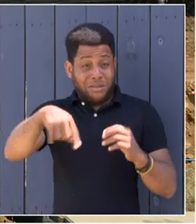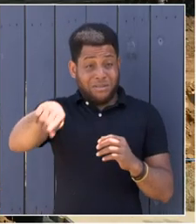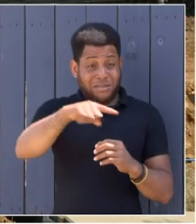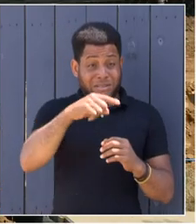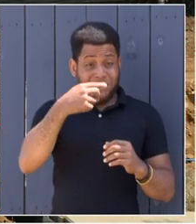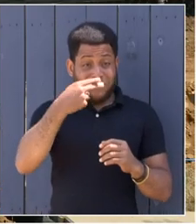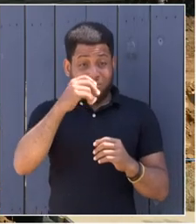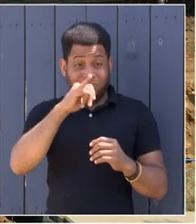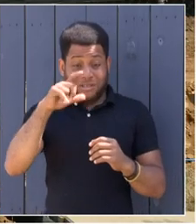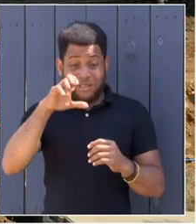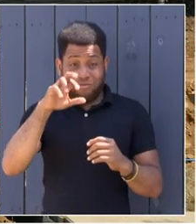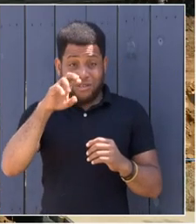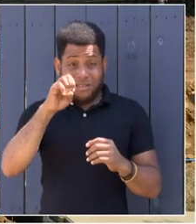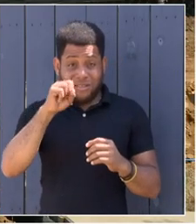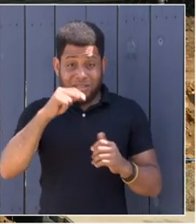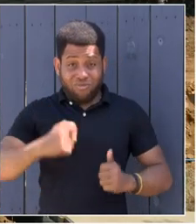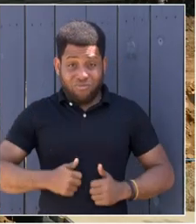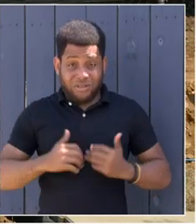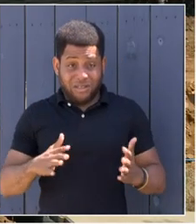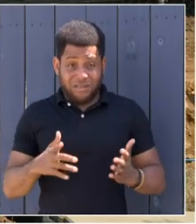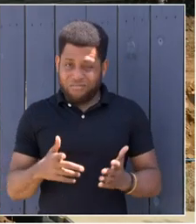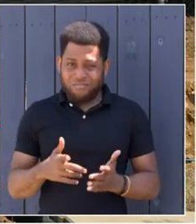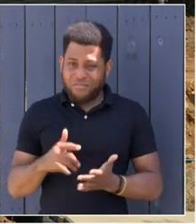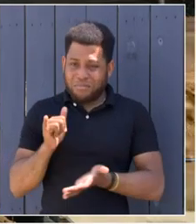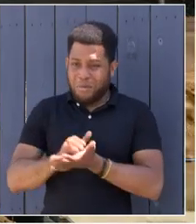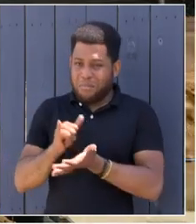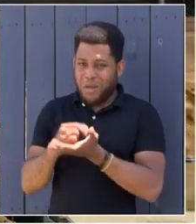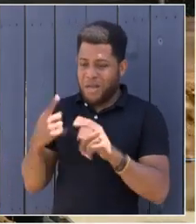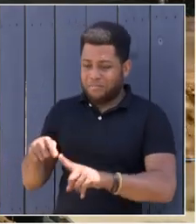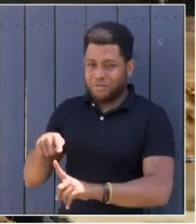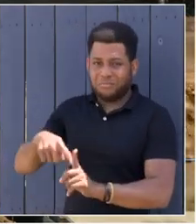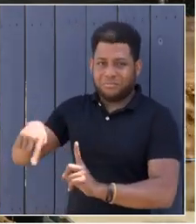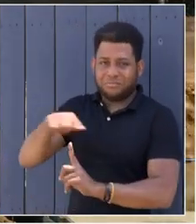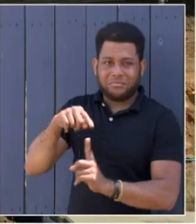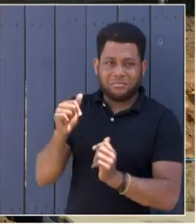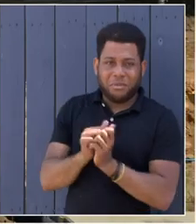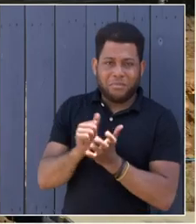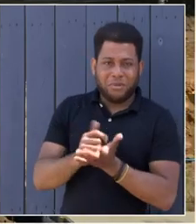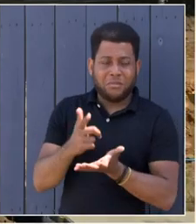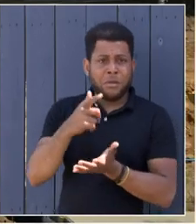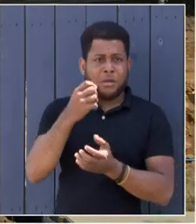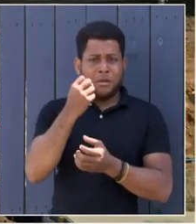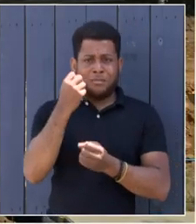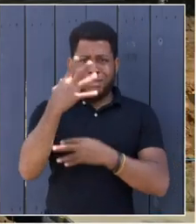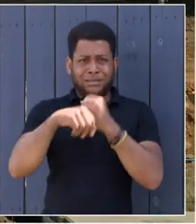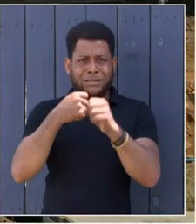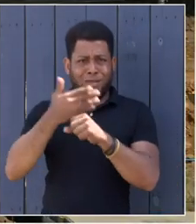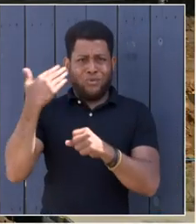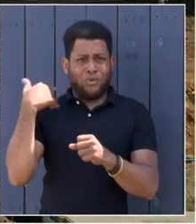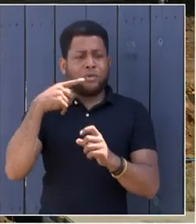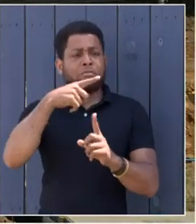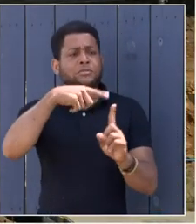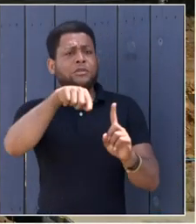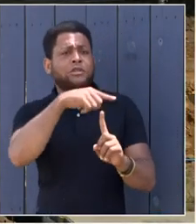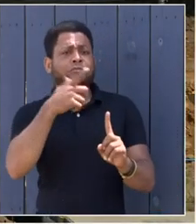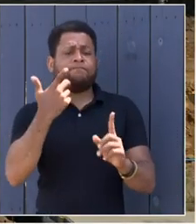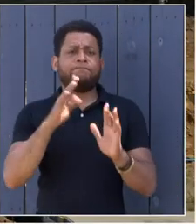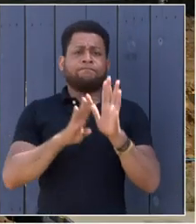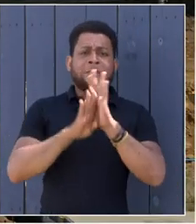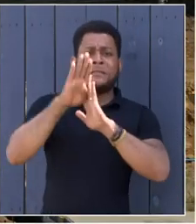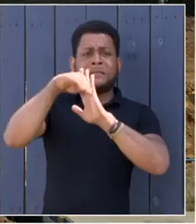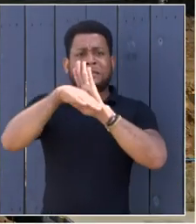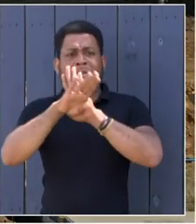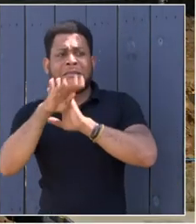to create a vibrant town center for Ward 7. Since then, Skyland has seen some ups and downs, but we persevered. We've all